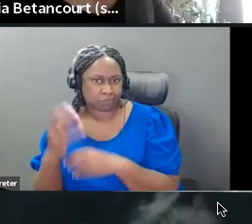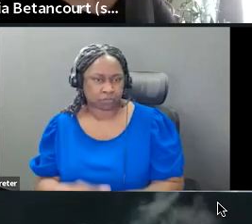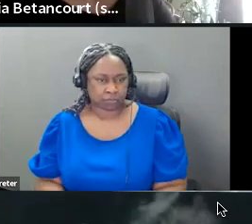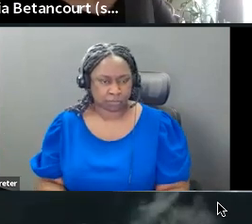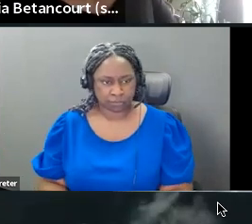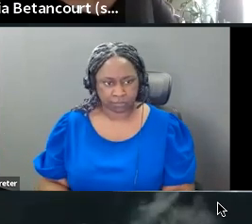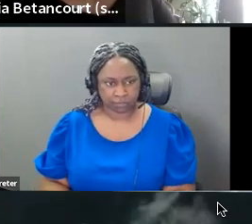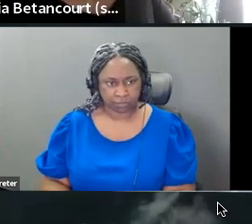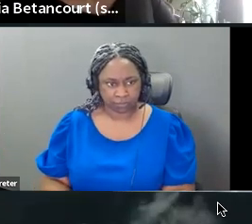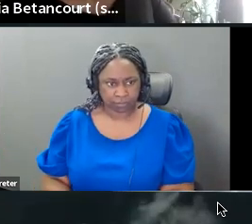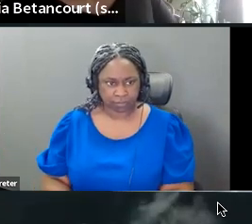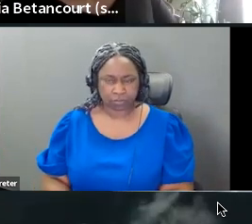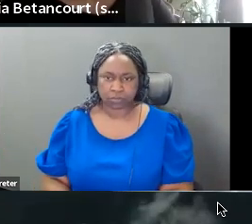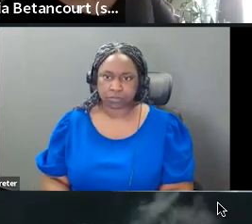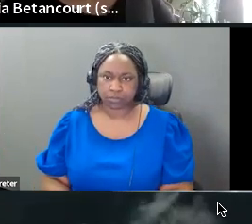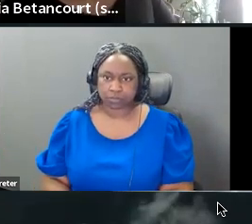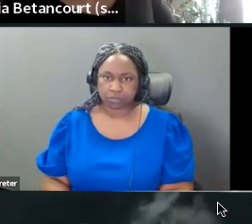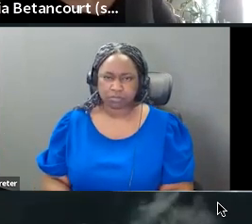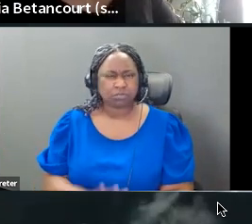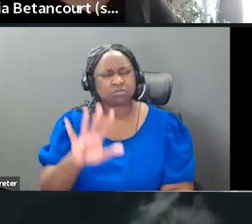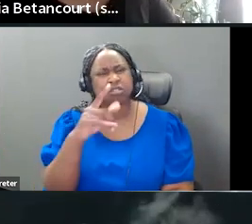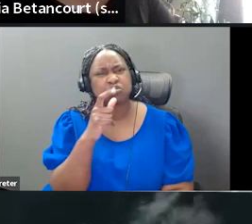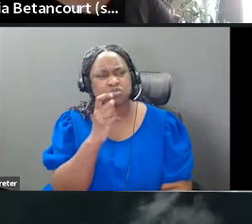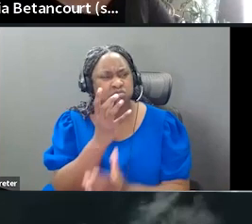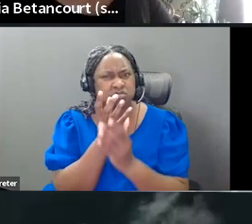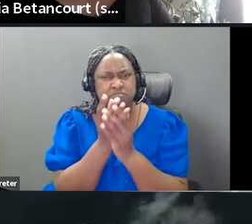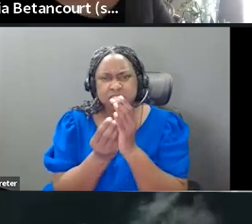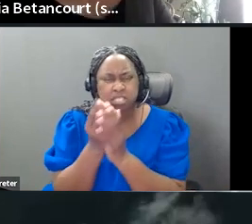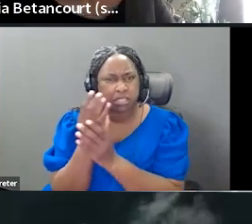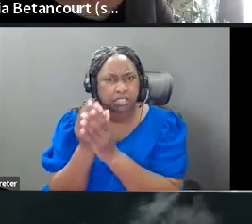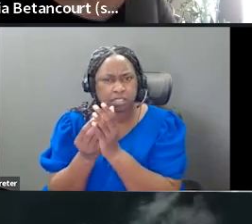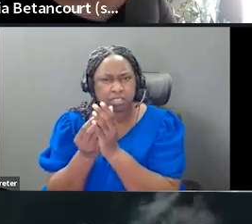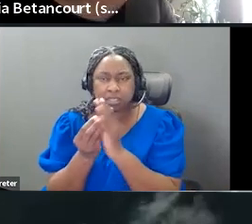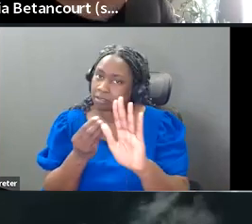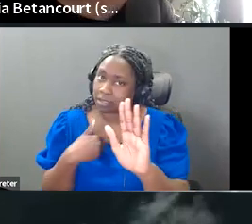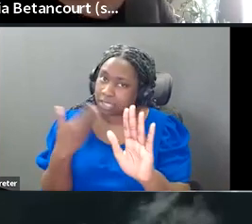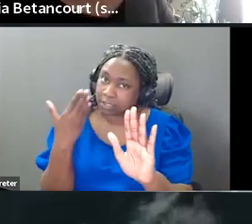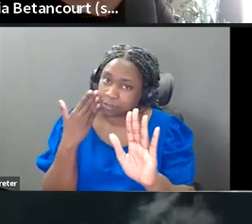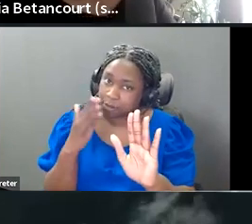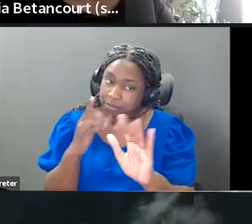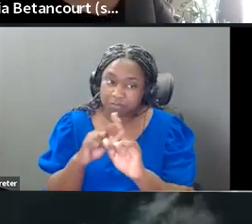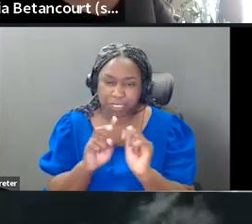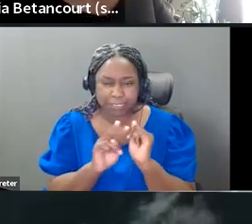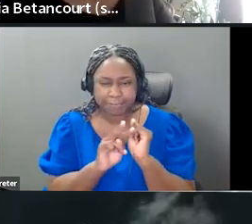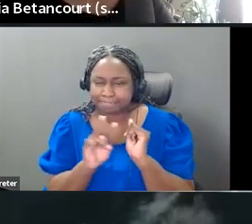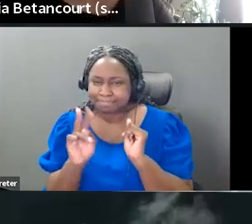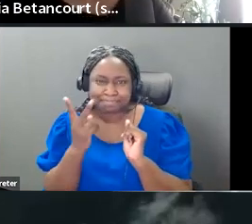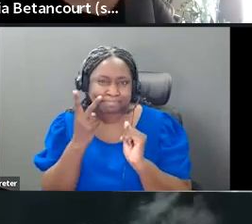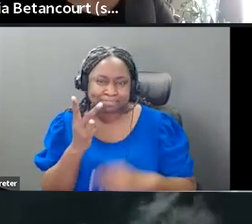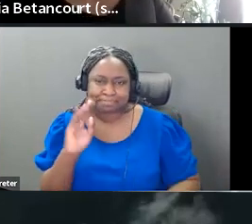I'll also say too, in terms of who's missing, I don't know this for a fact, but I don't see anyone